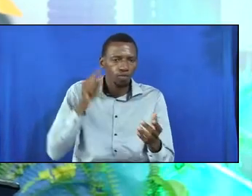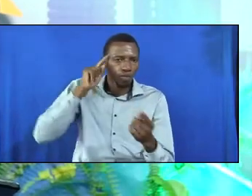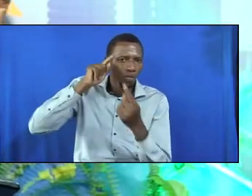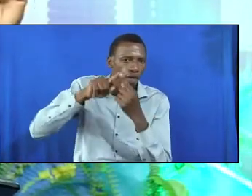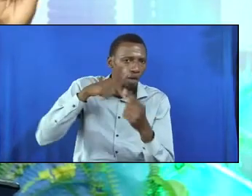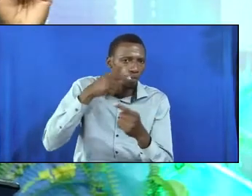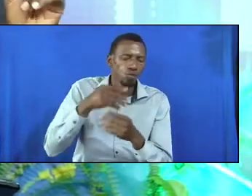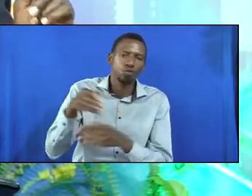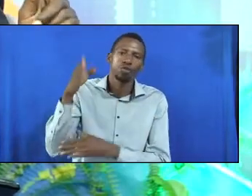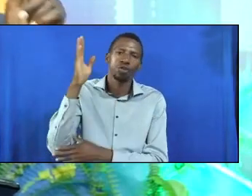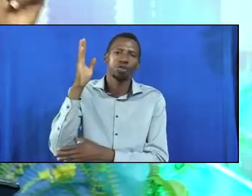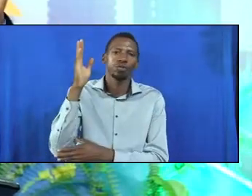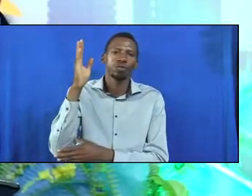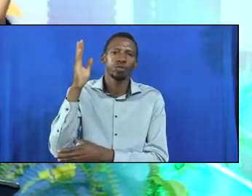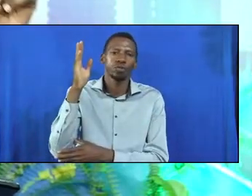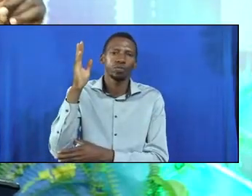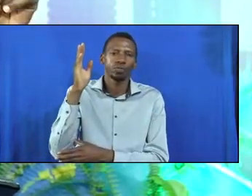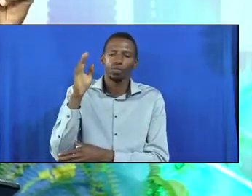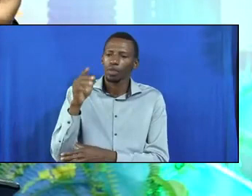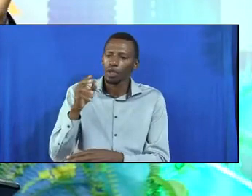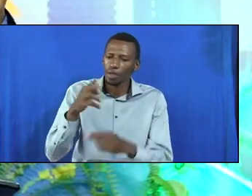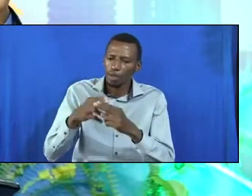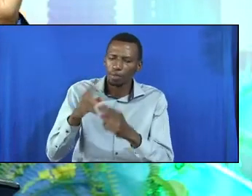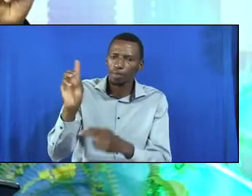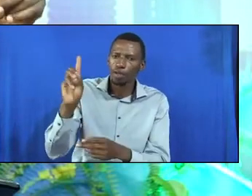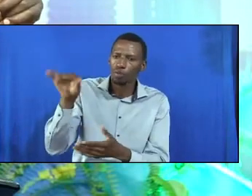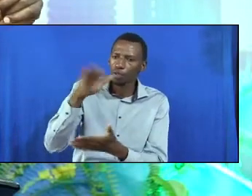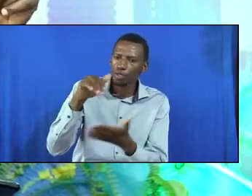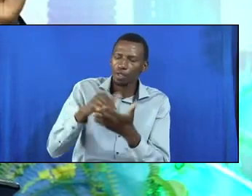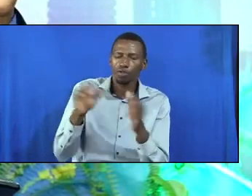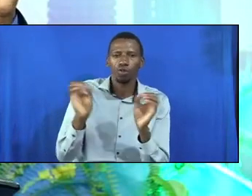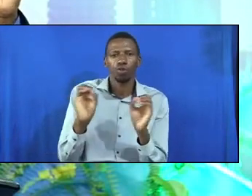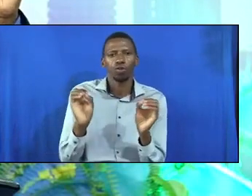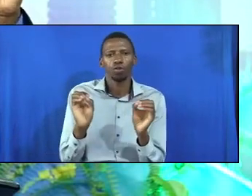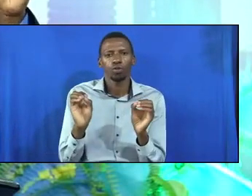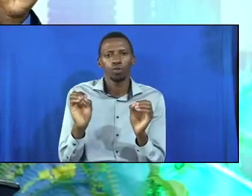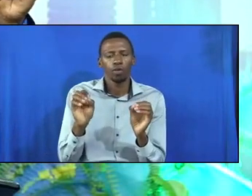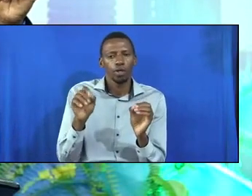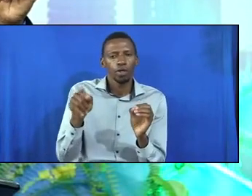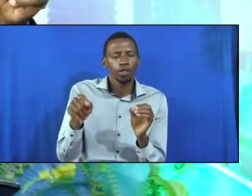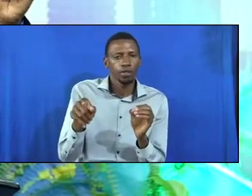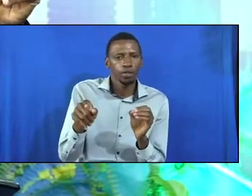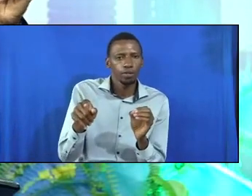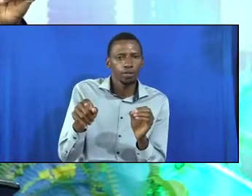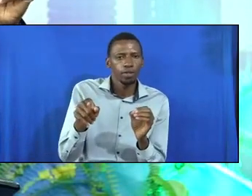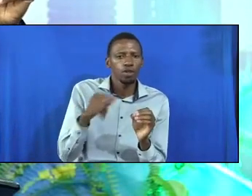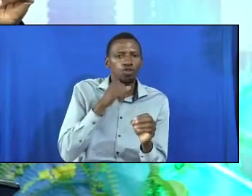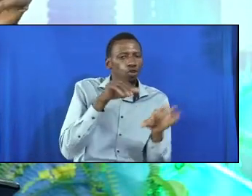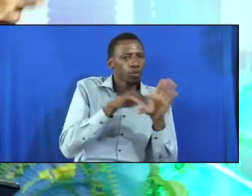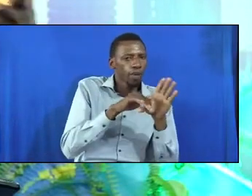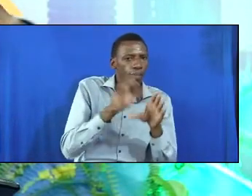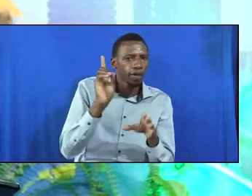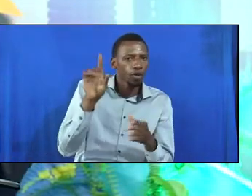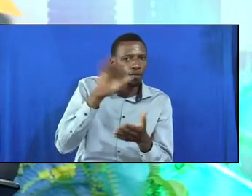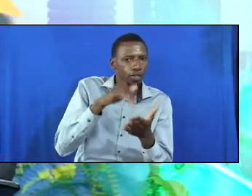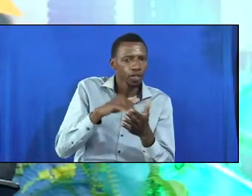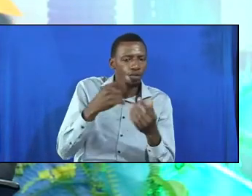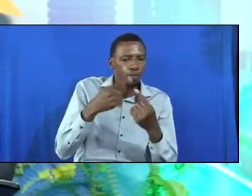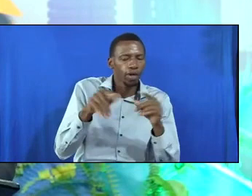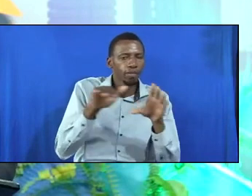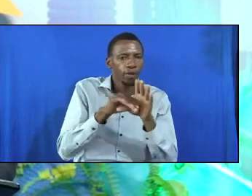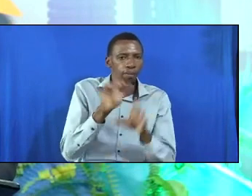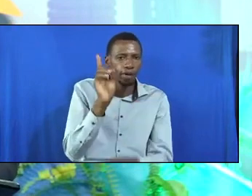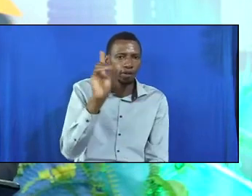was something like this. Actually, he was not a member of Nairobi Central. He was then a member of Nairobi East. So when he